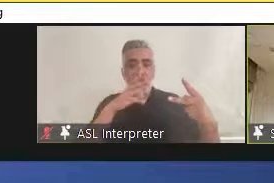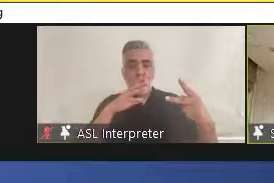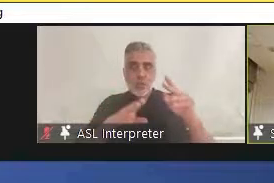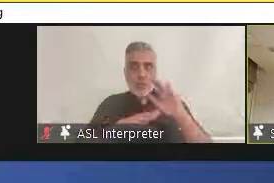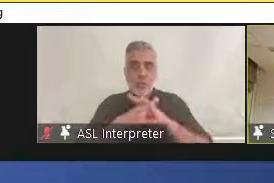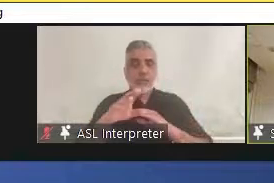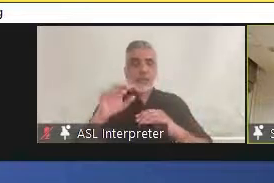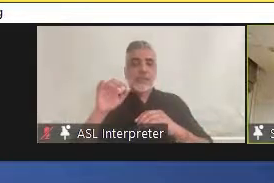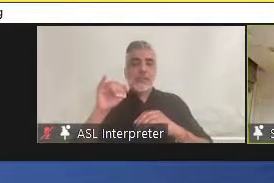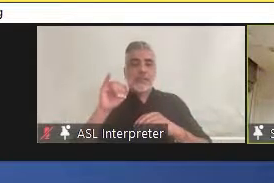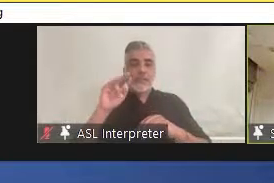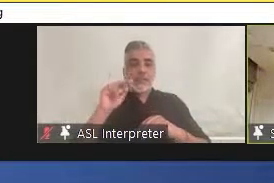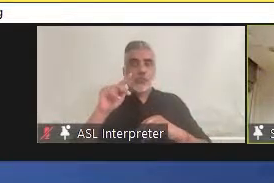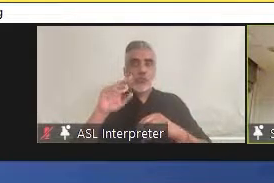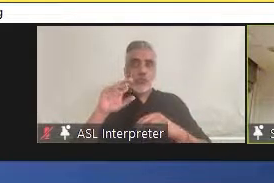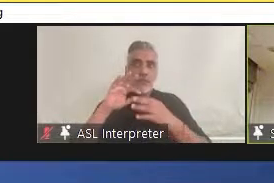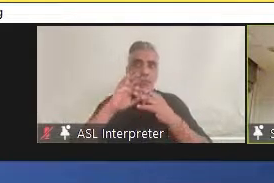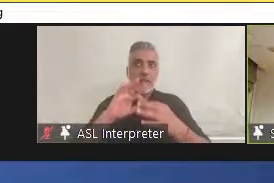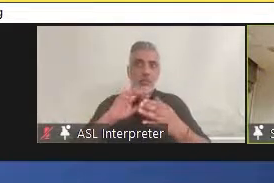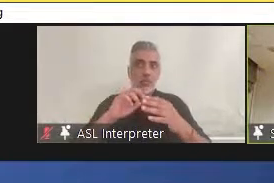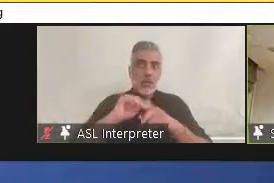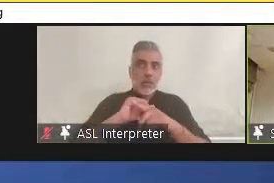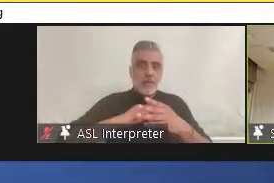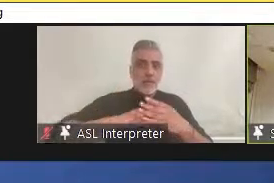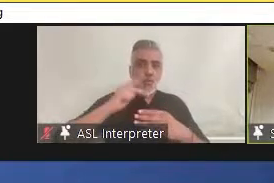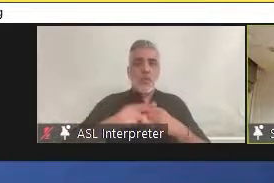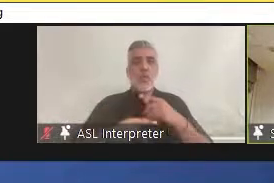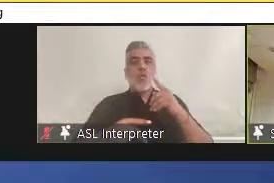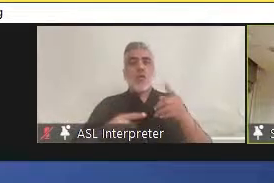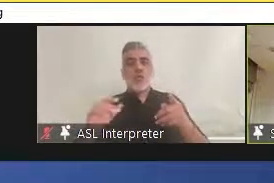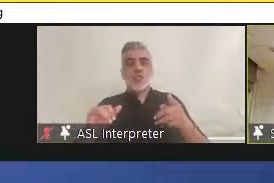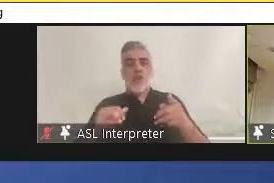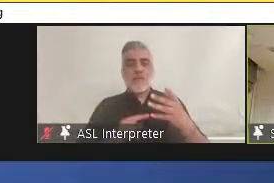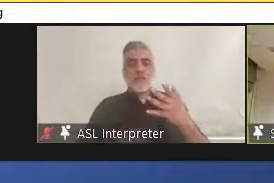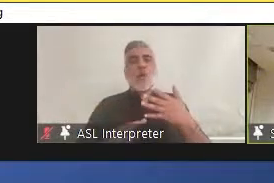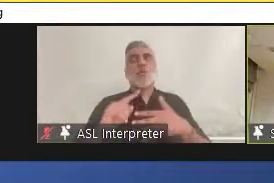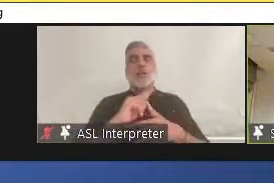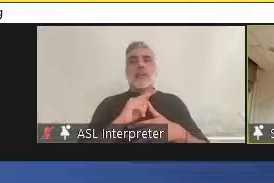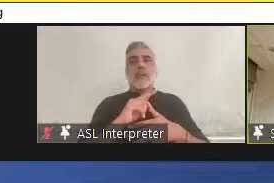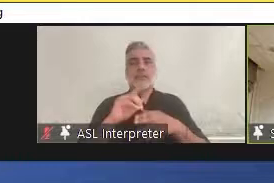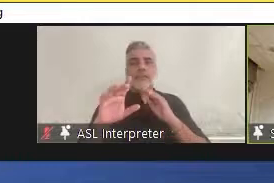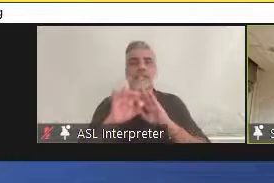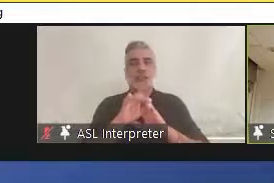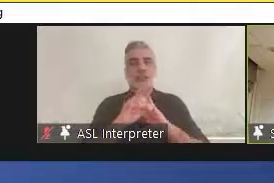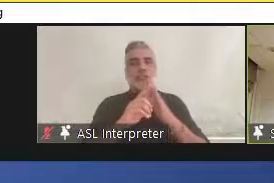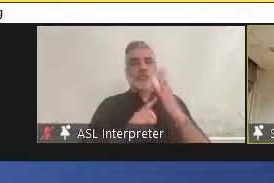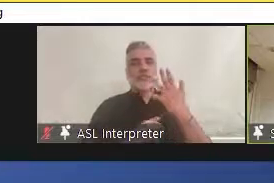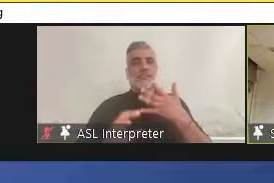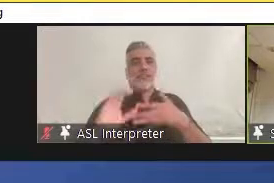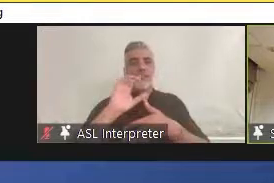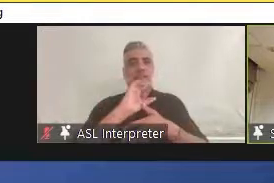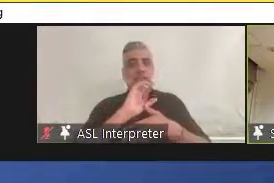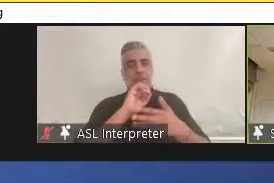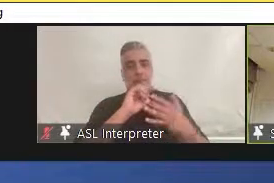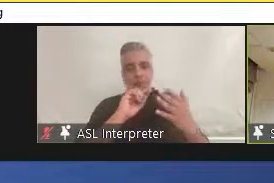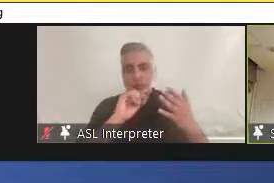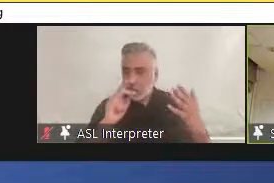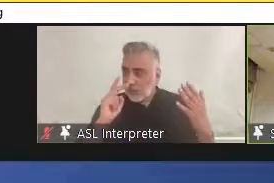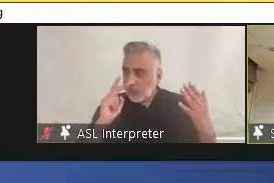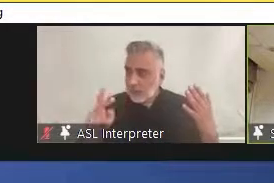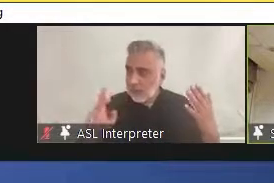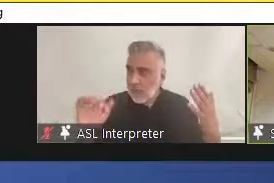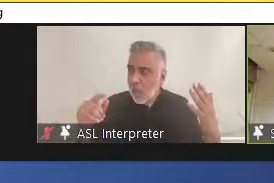industry-based training programs. Over there also, we have this priority and the selection criteria that looks at how they